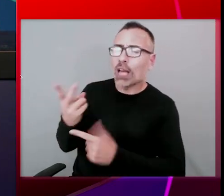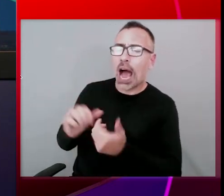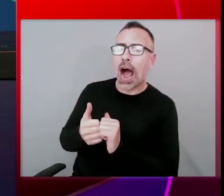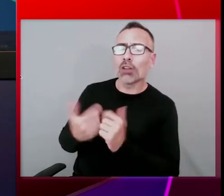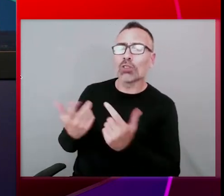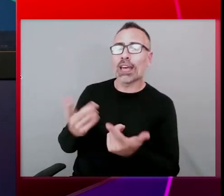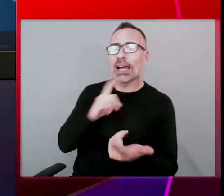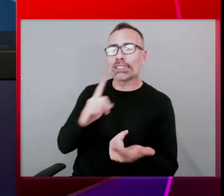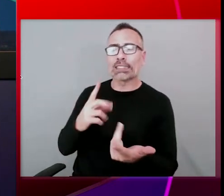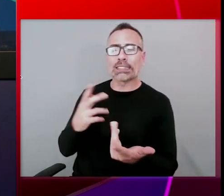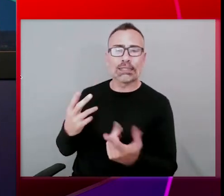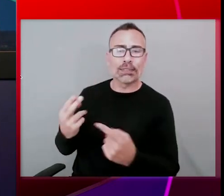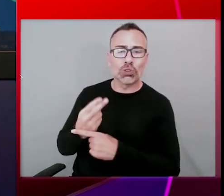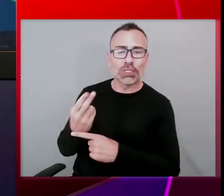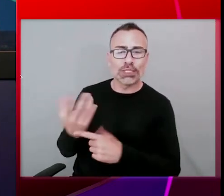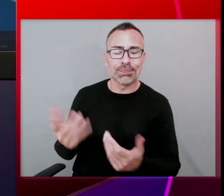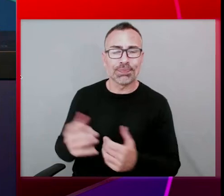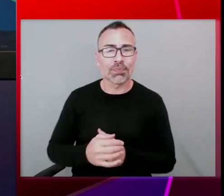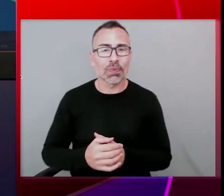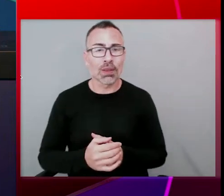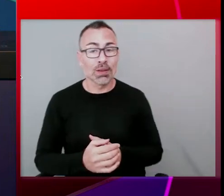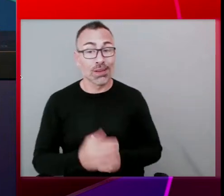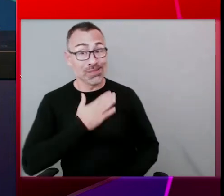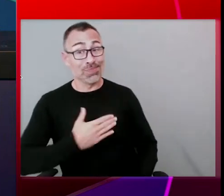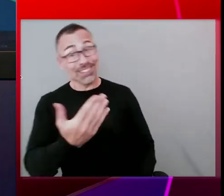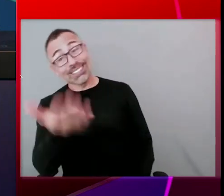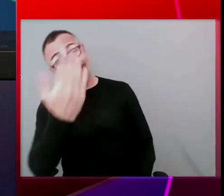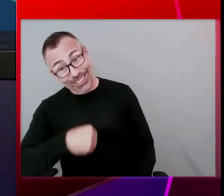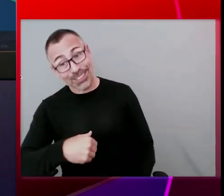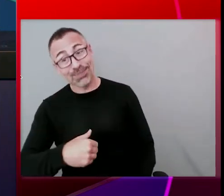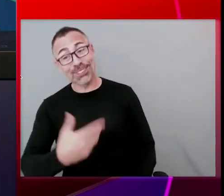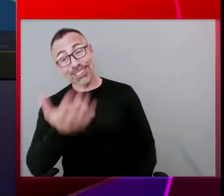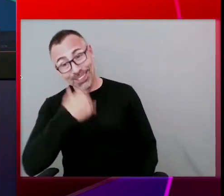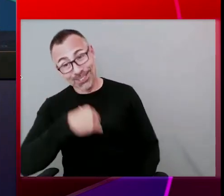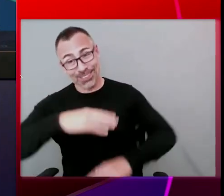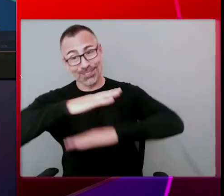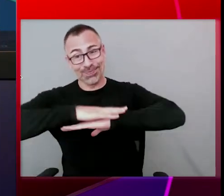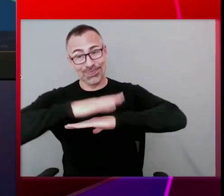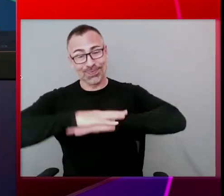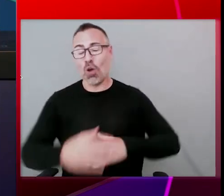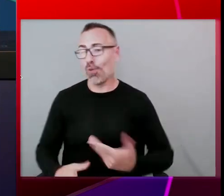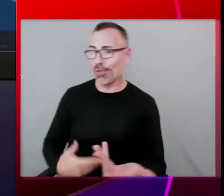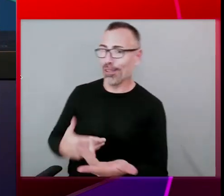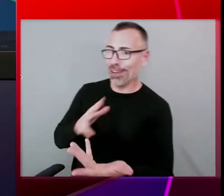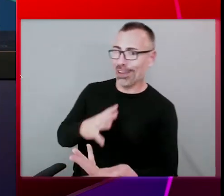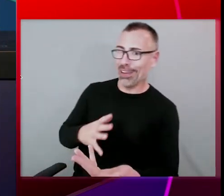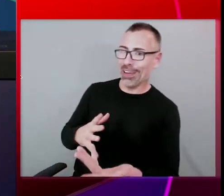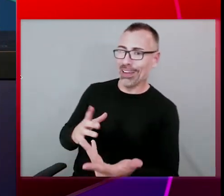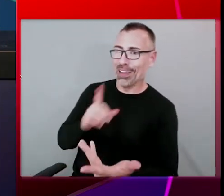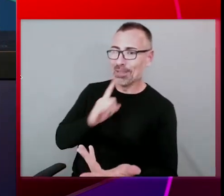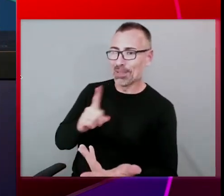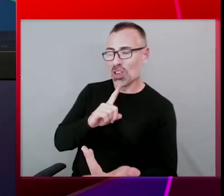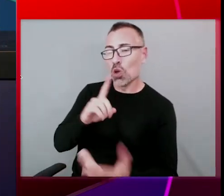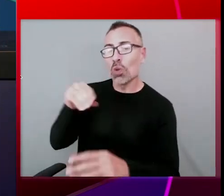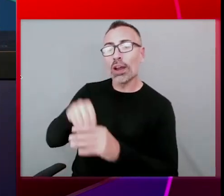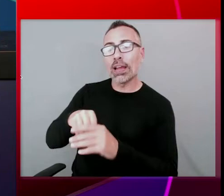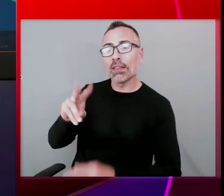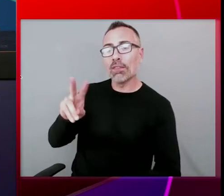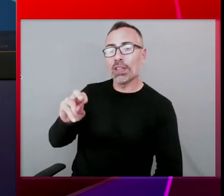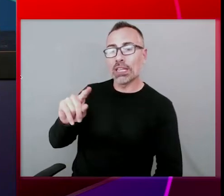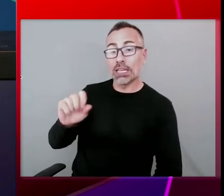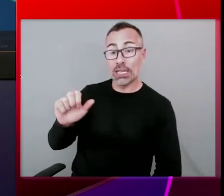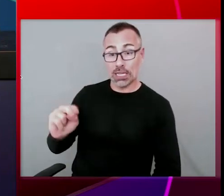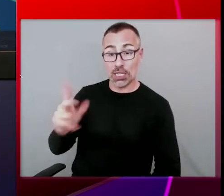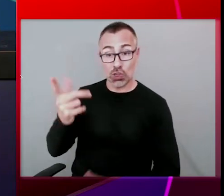it? So please come down. Come down. Well, absolutely. We're Yeah, on the first floor so of the cool. Venetian. Yeah. You can interact with